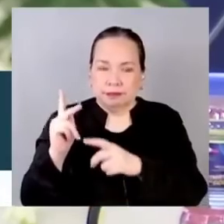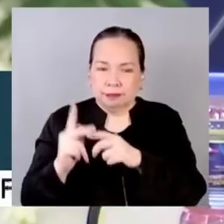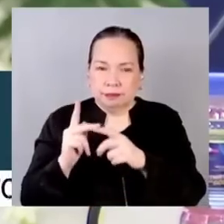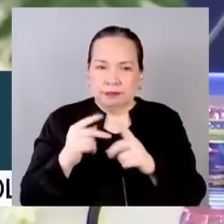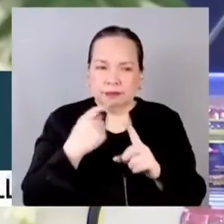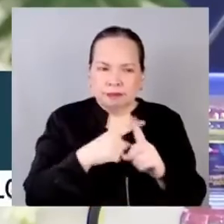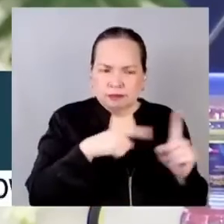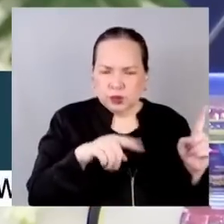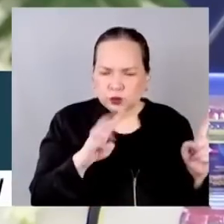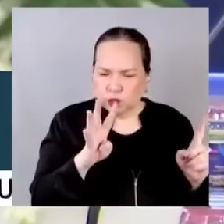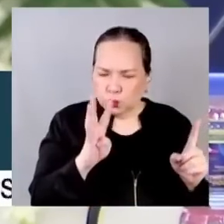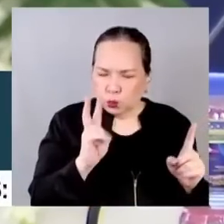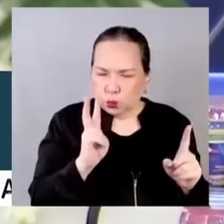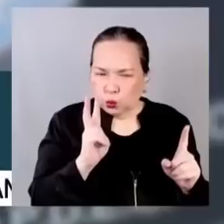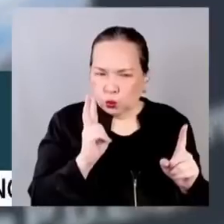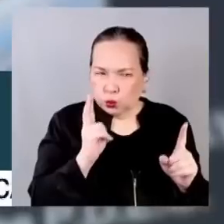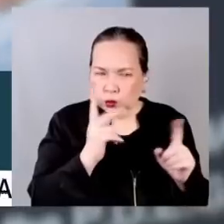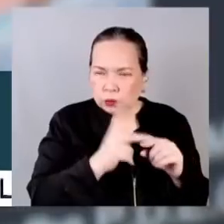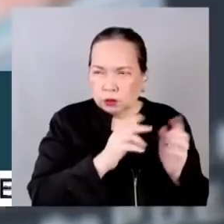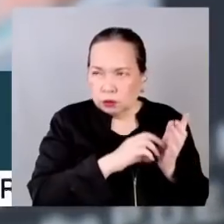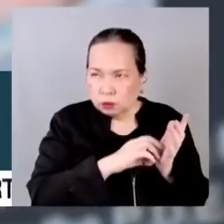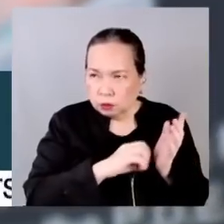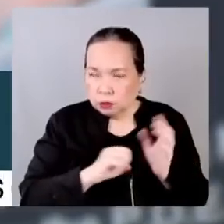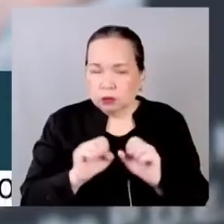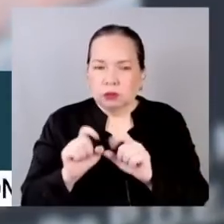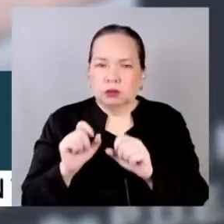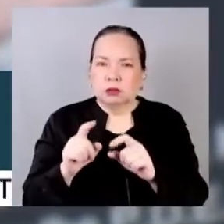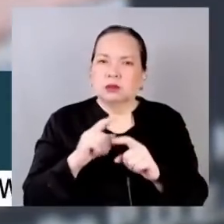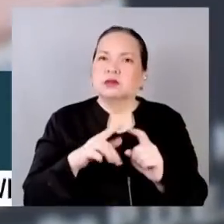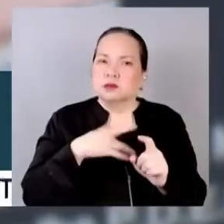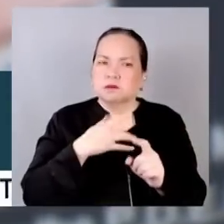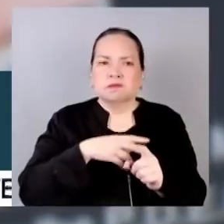42 kilos from that drug haul actually casts some doubt